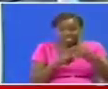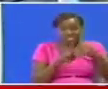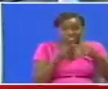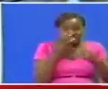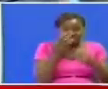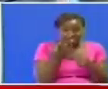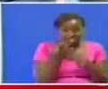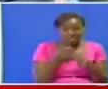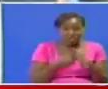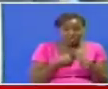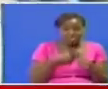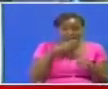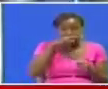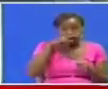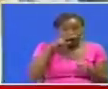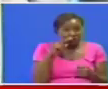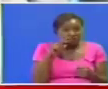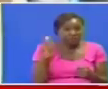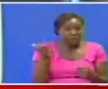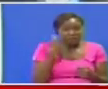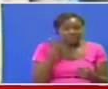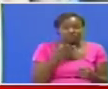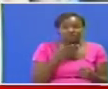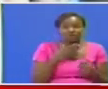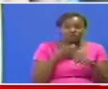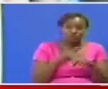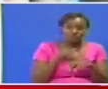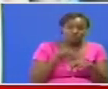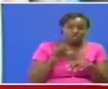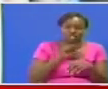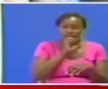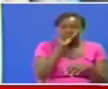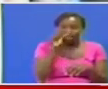63, I, Stephen Kalonzo Musyoka, do not want to be called a watermelon again.